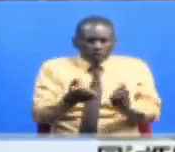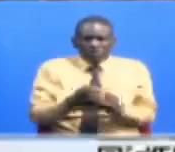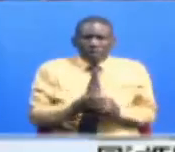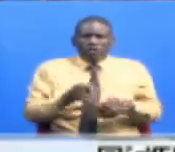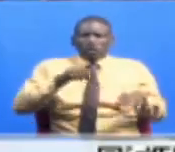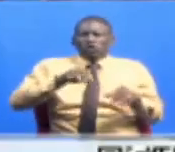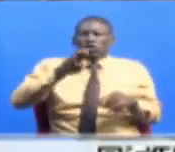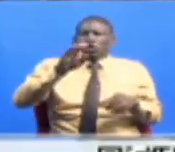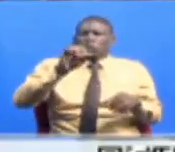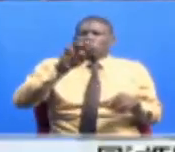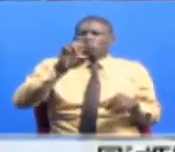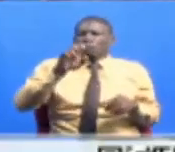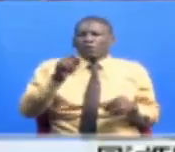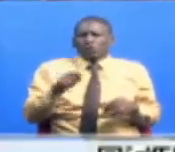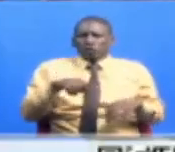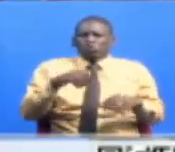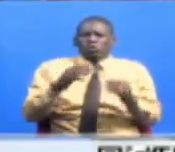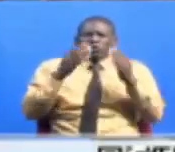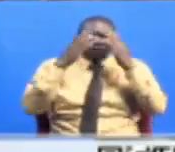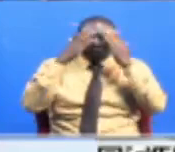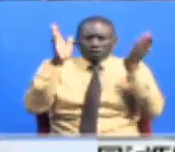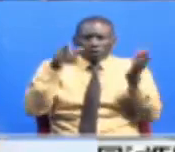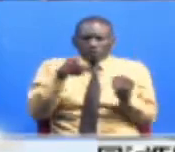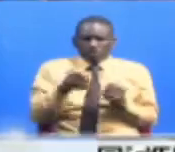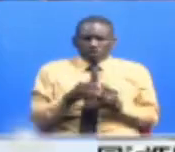within Bomet, got aware